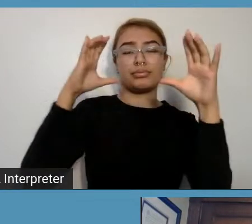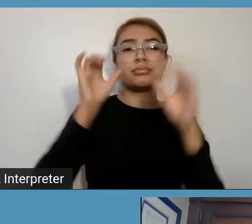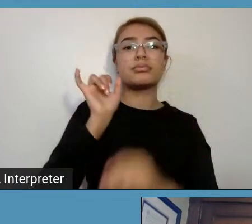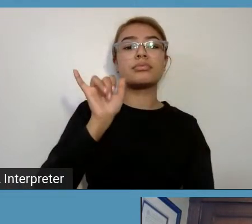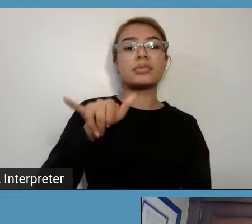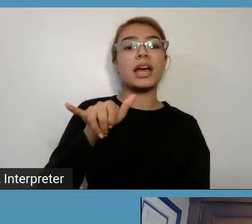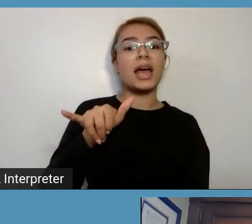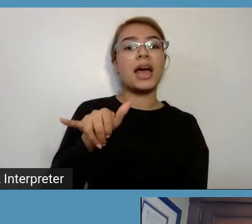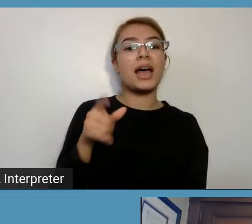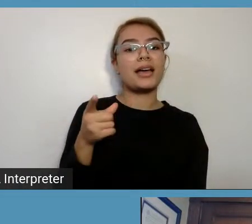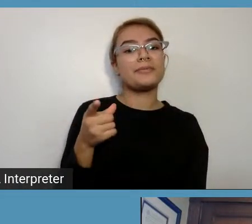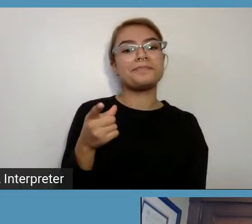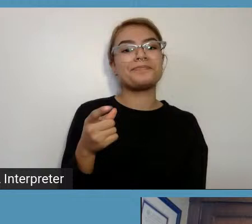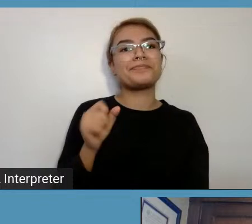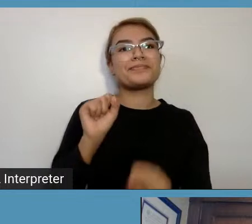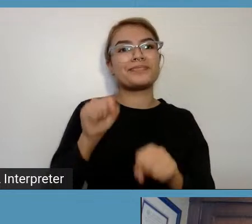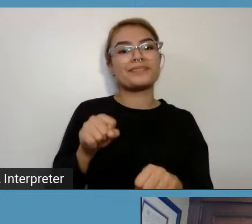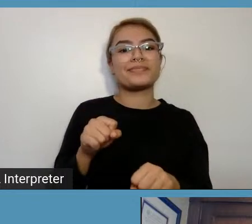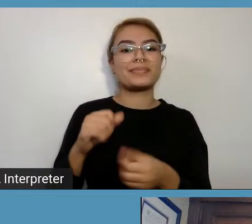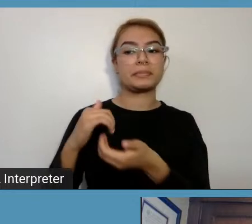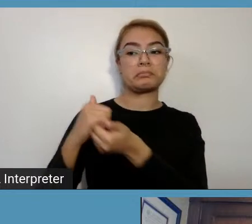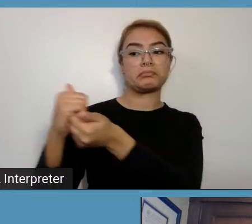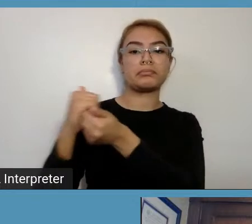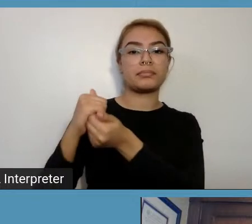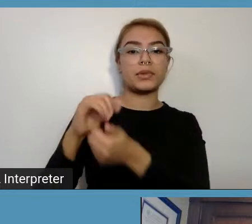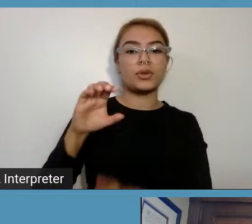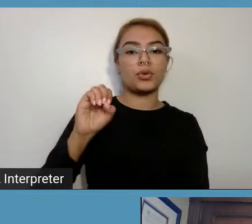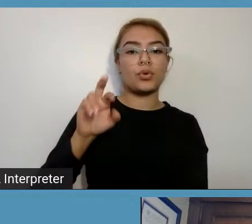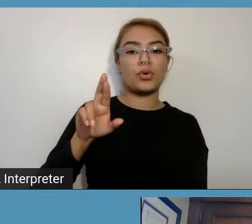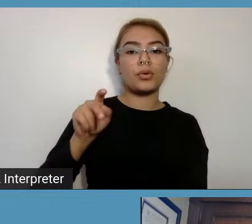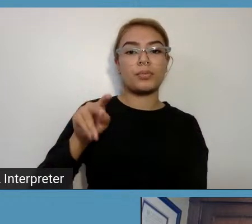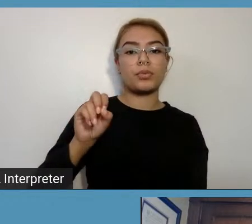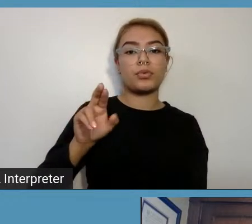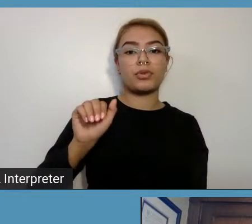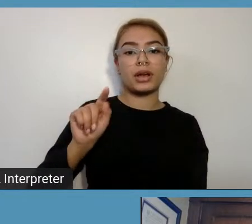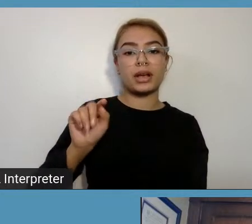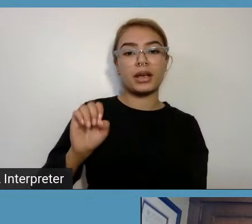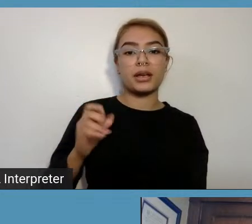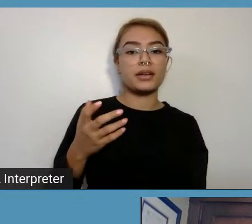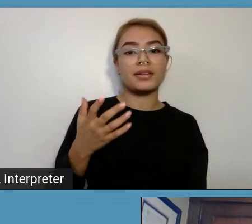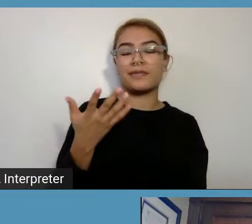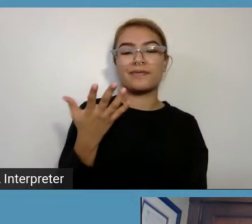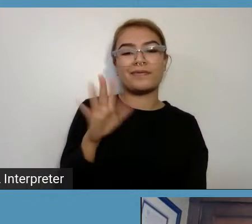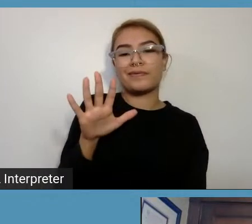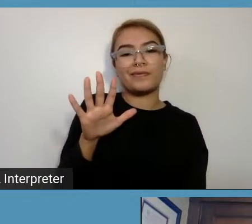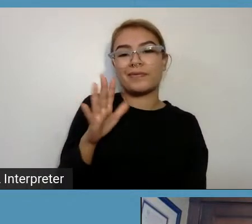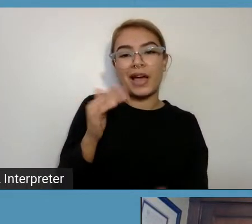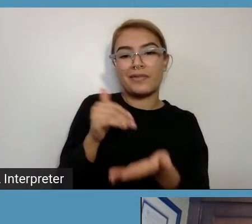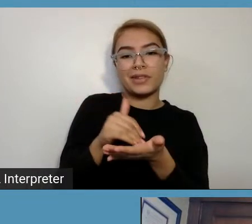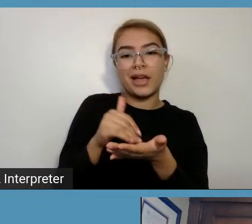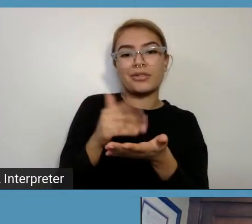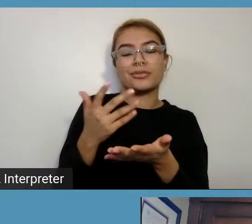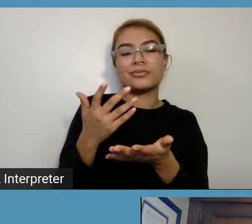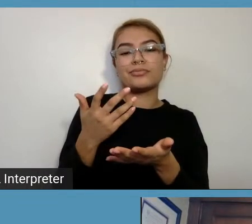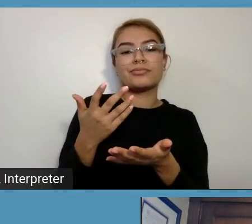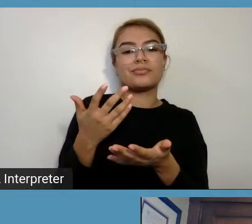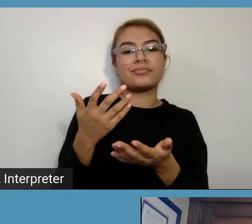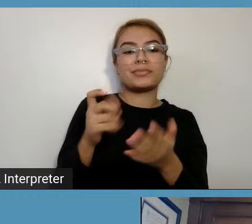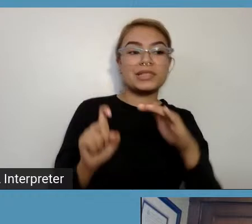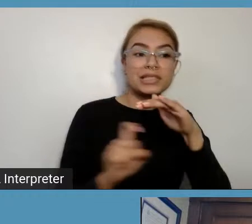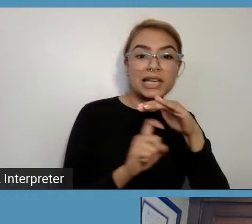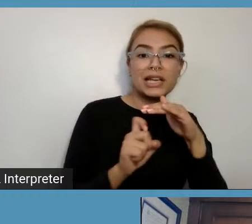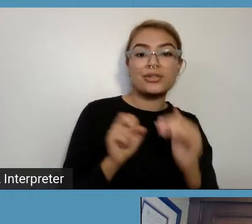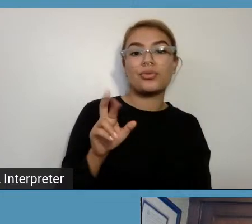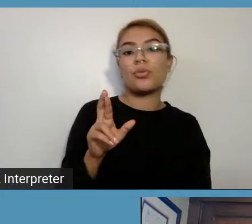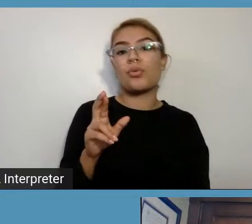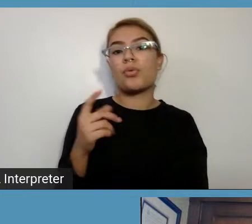been able to get some corporate sponsorships to, buy us a $5,000 scanner or some of the